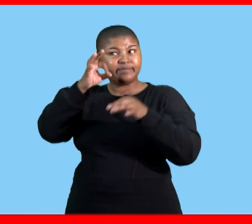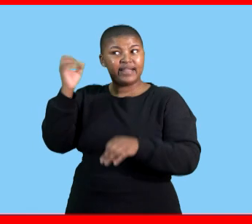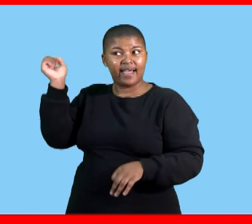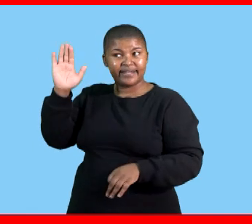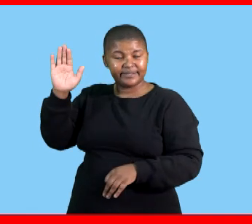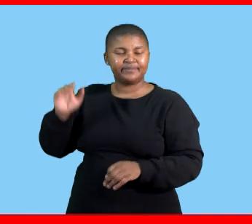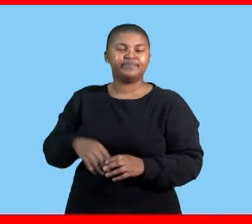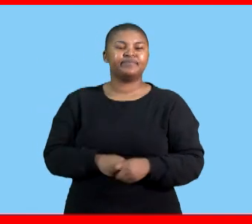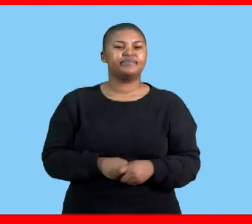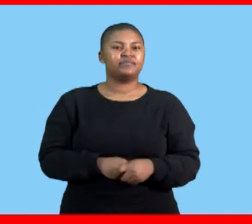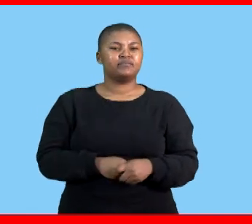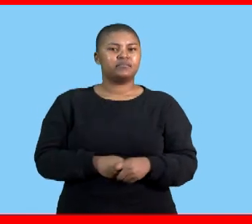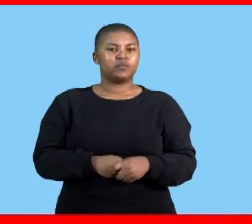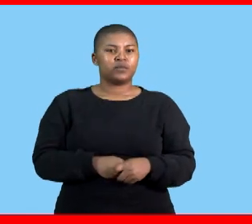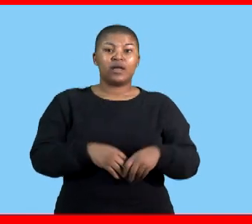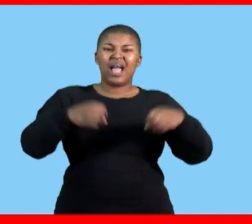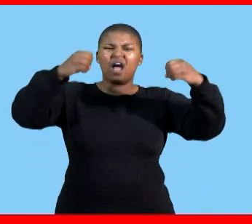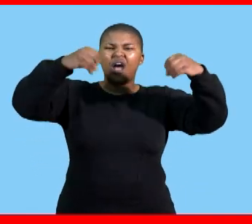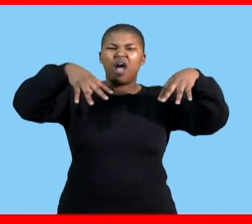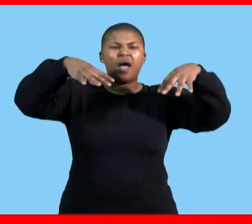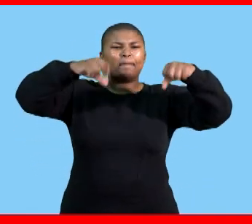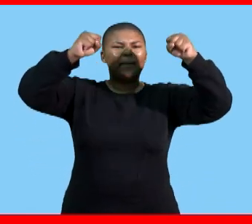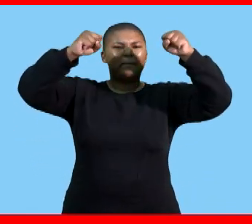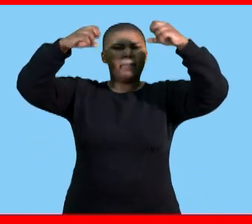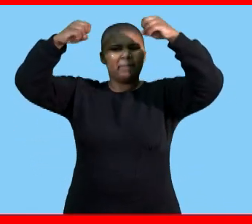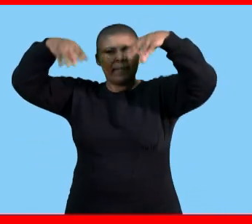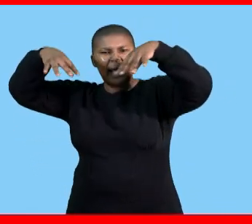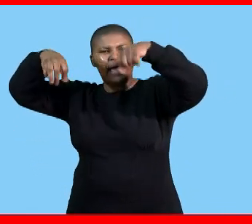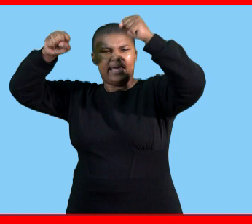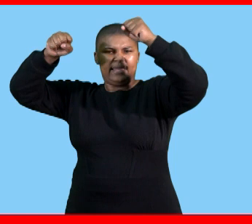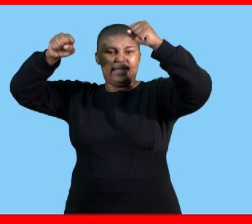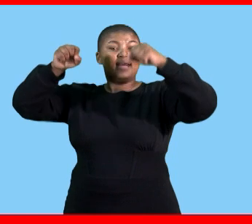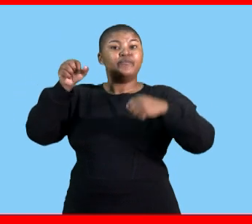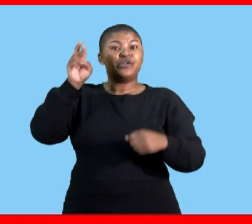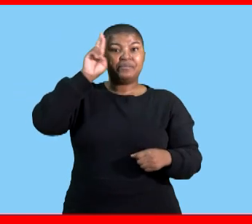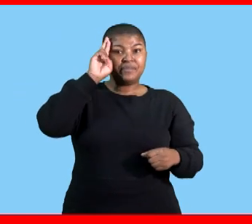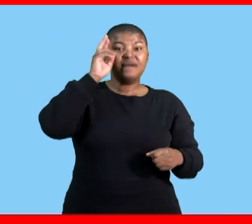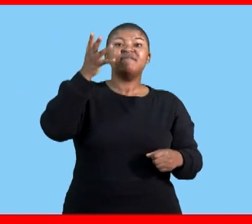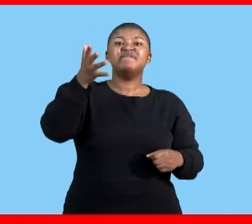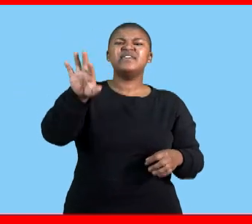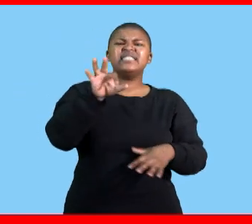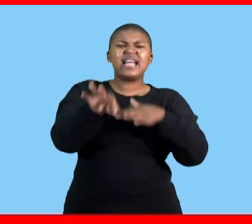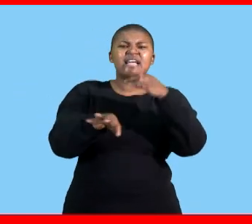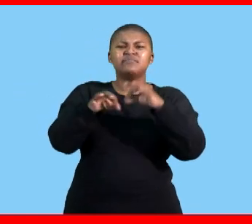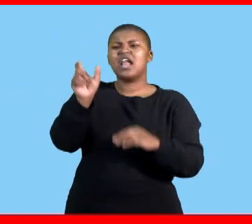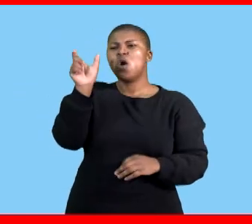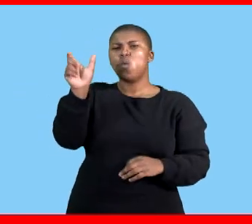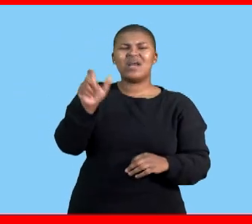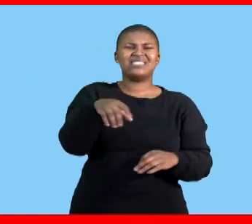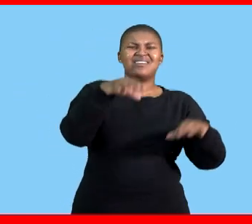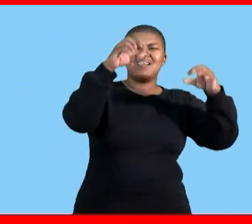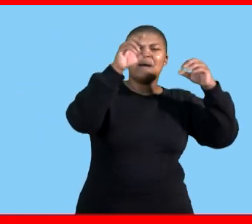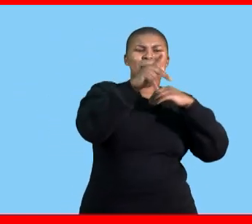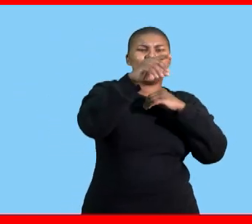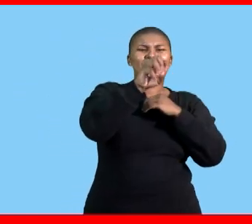Power outages. Now remember, in our terms and definitions, we defined a power outage as when we